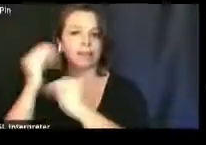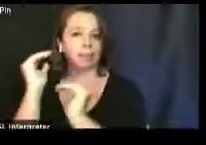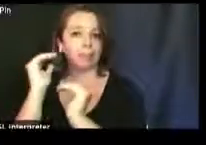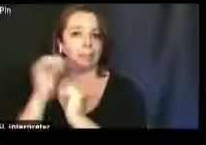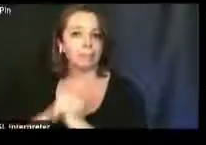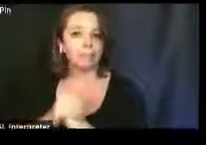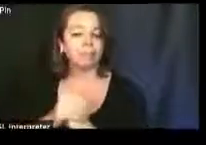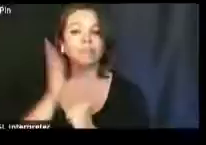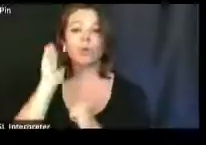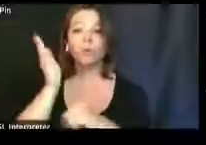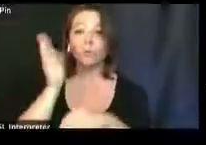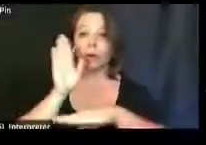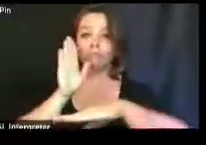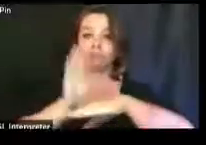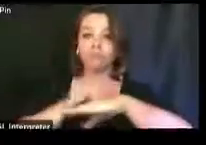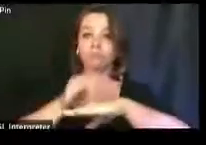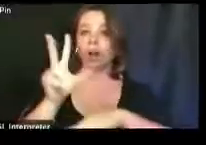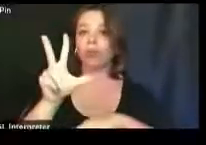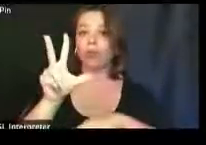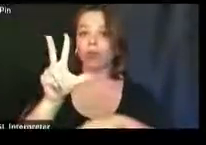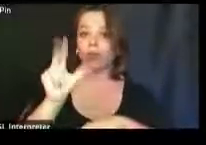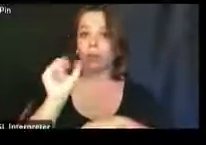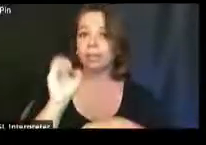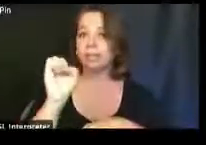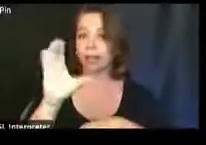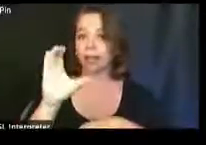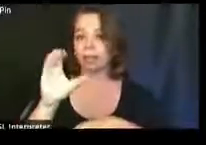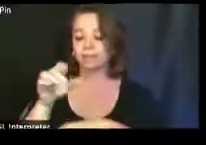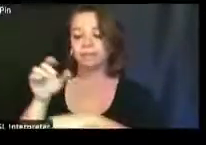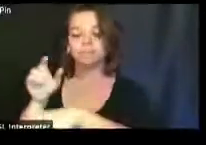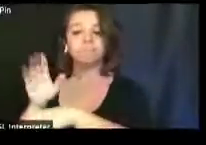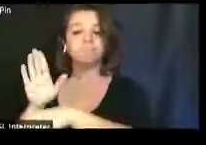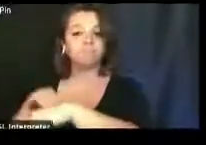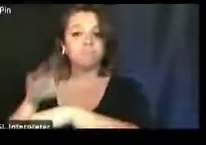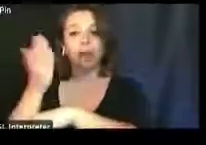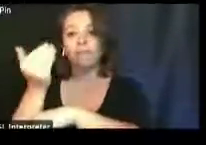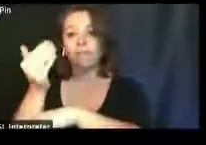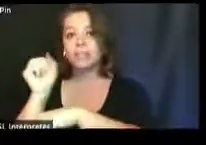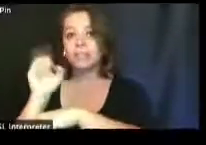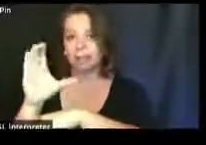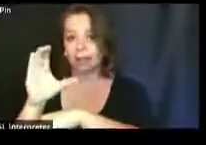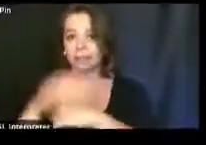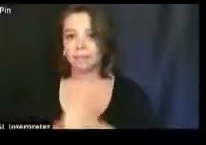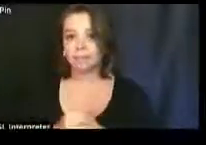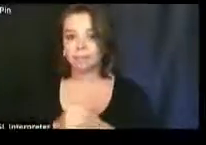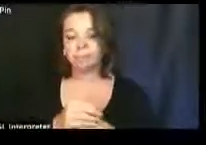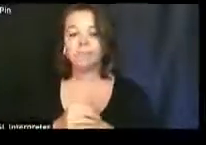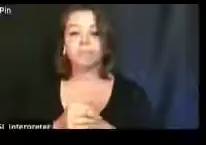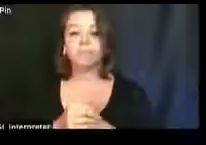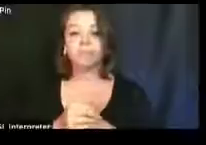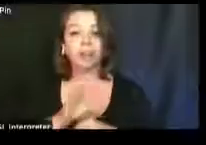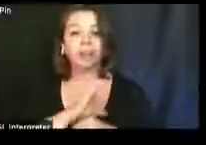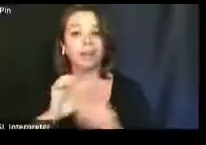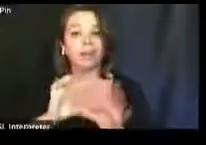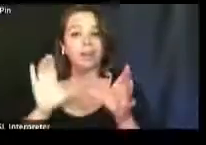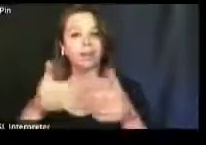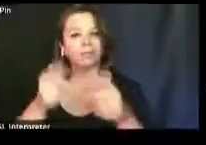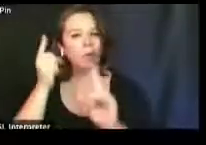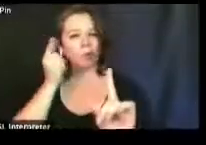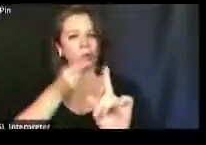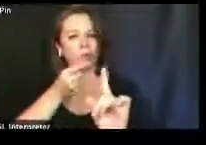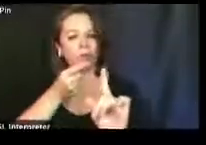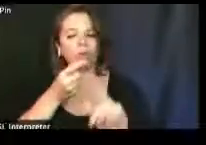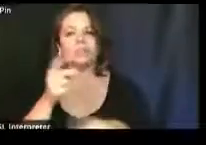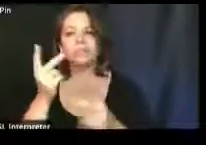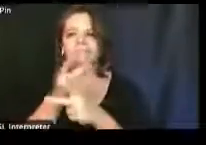be a warning at 30 seconds and 15 seconds remaining. It is the Commission's goal to find the